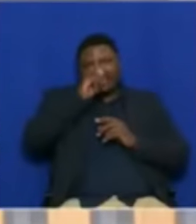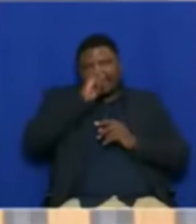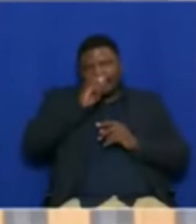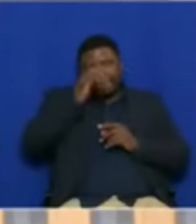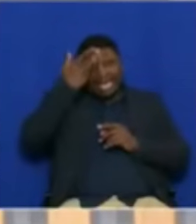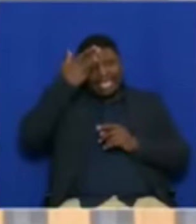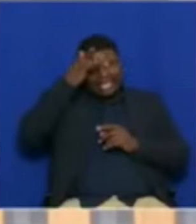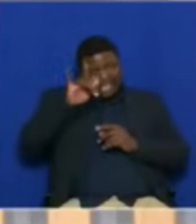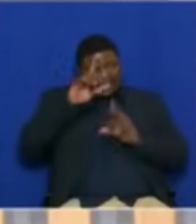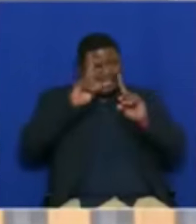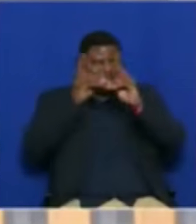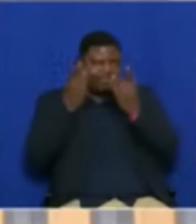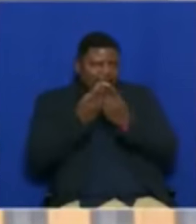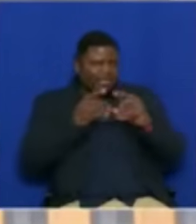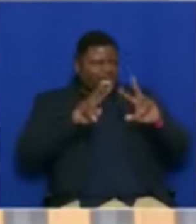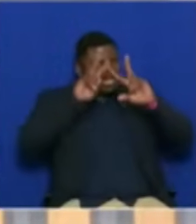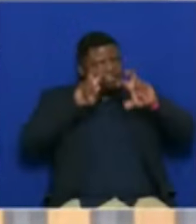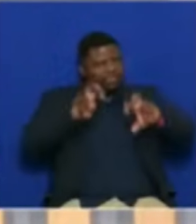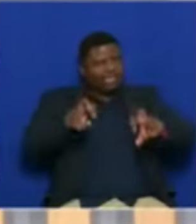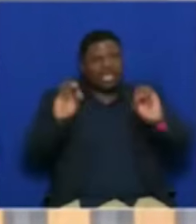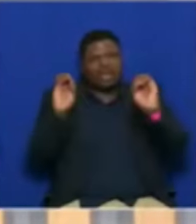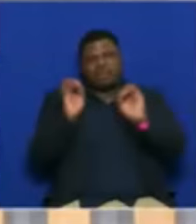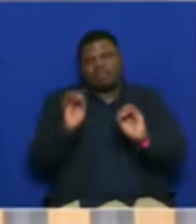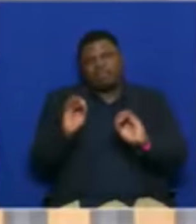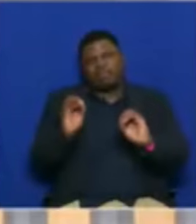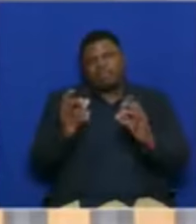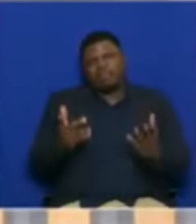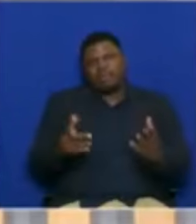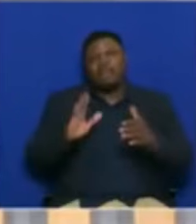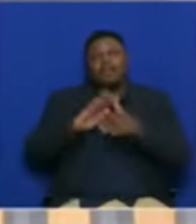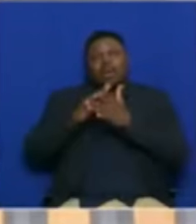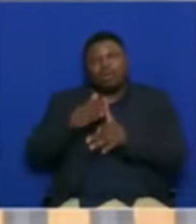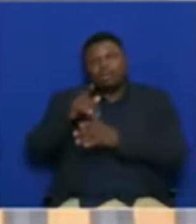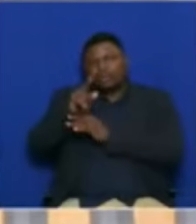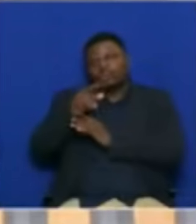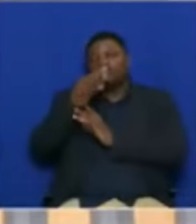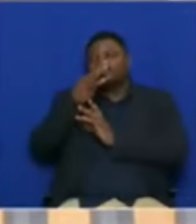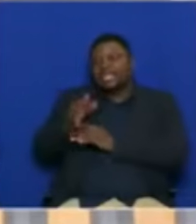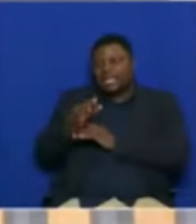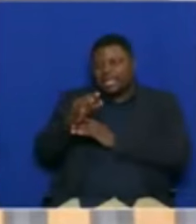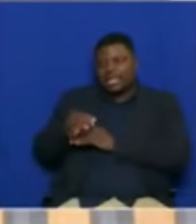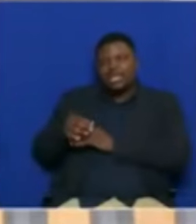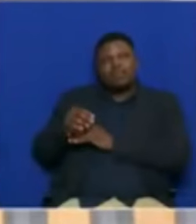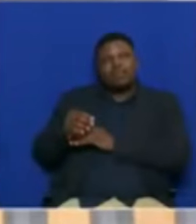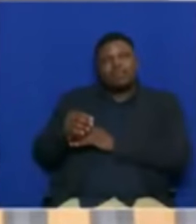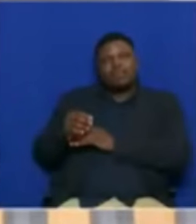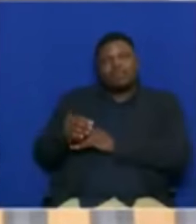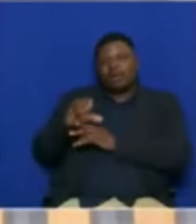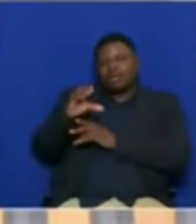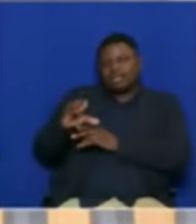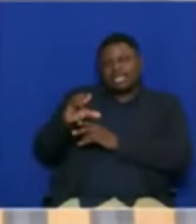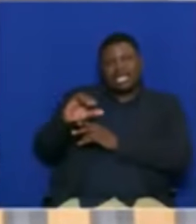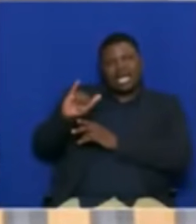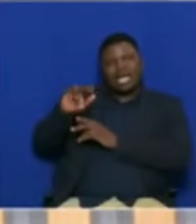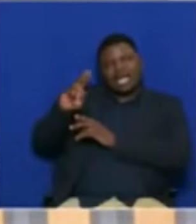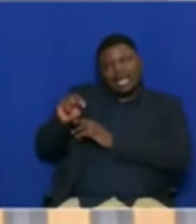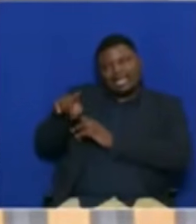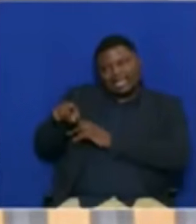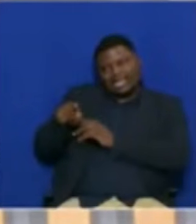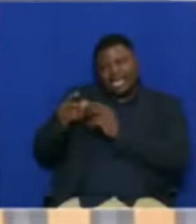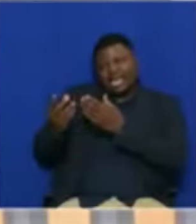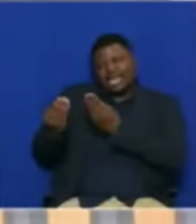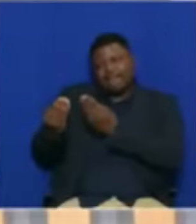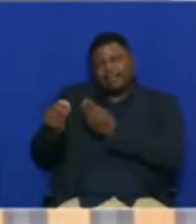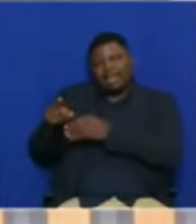a broad crime intelligence investigation, yes, which has many legs. So we can accept from this date that the